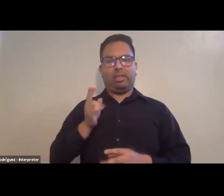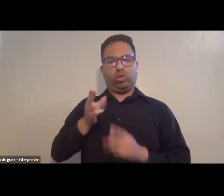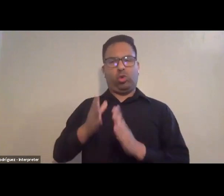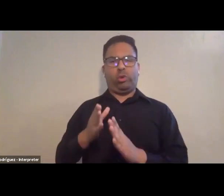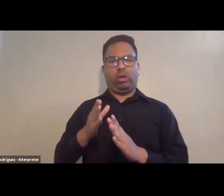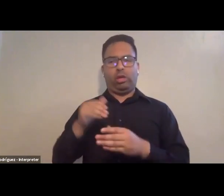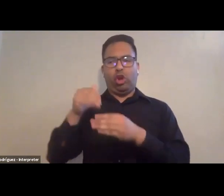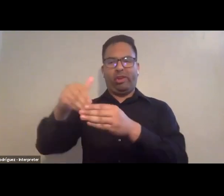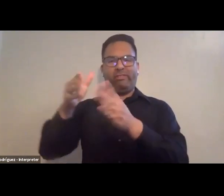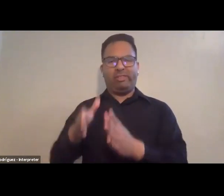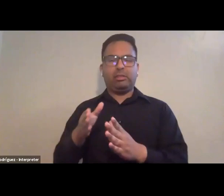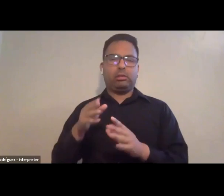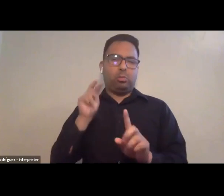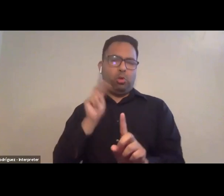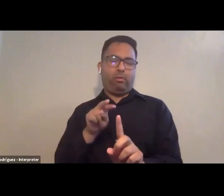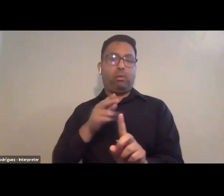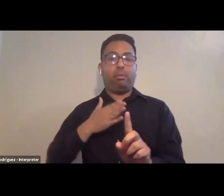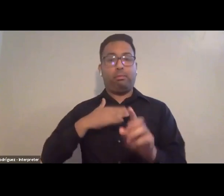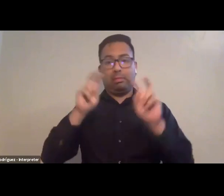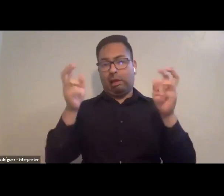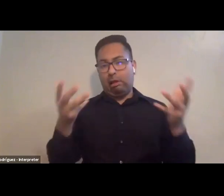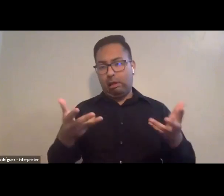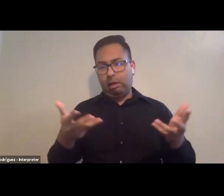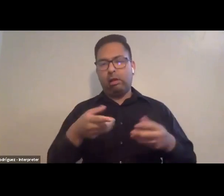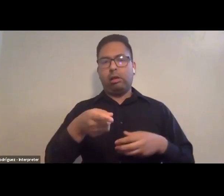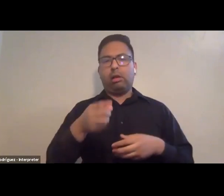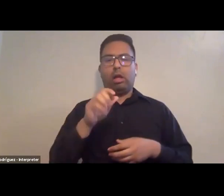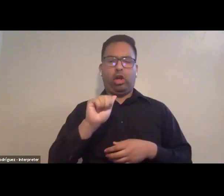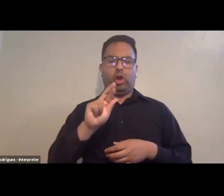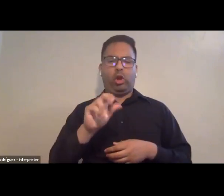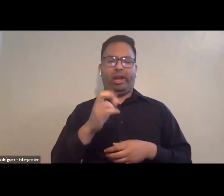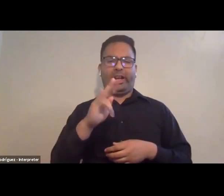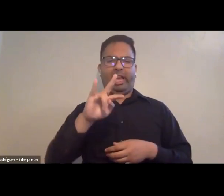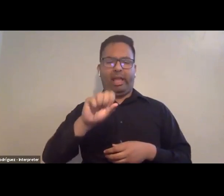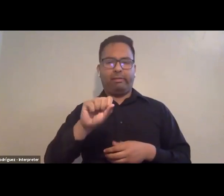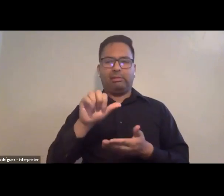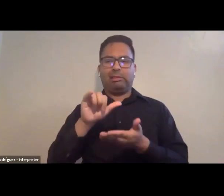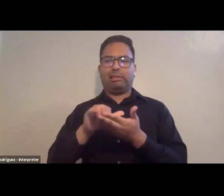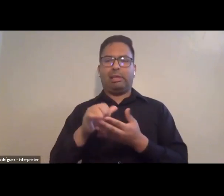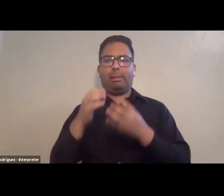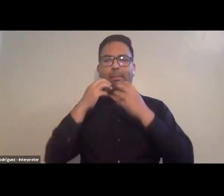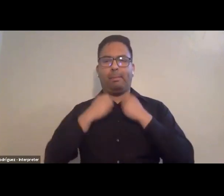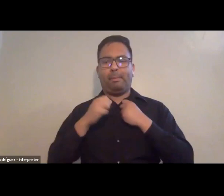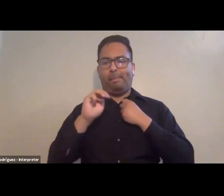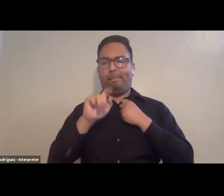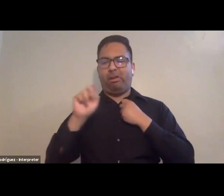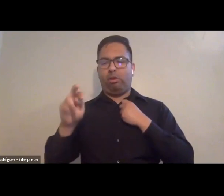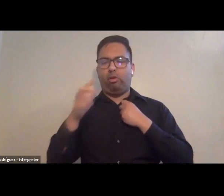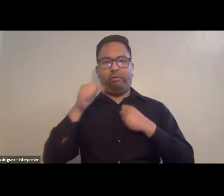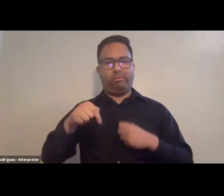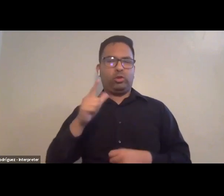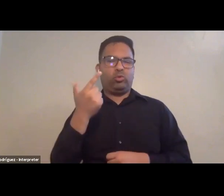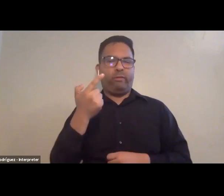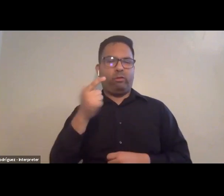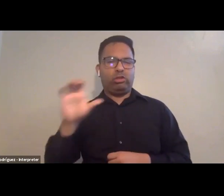view. The title I have here today is Archives That Matter for the 21st Century.